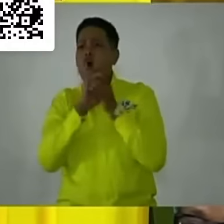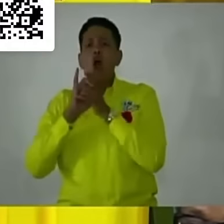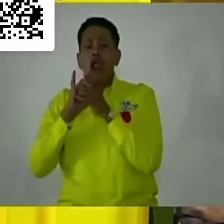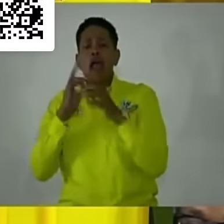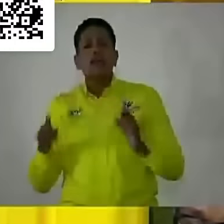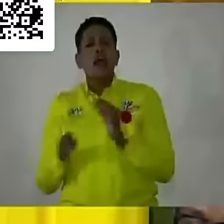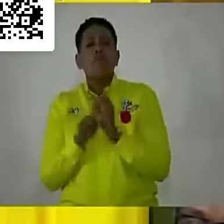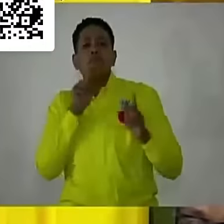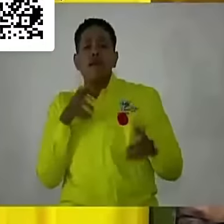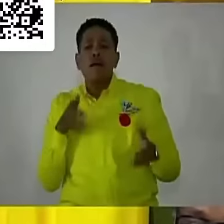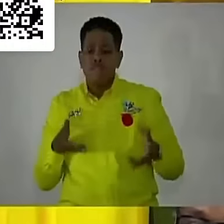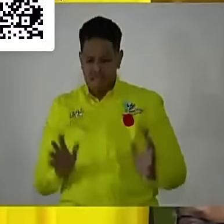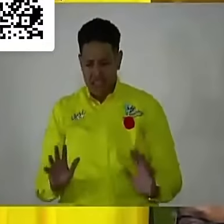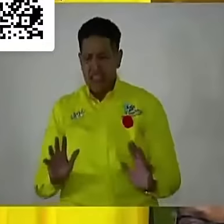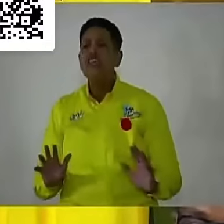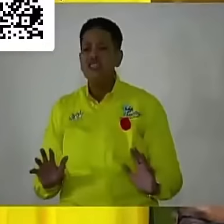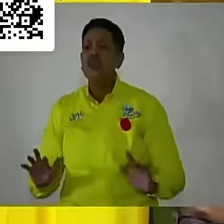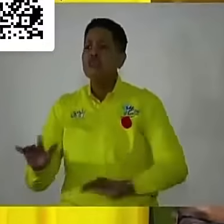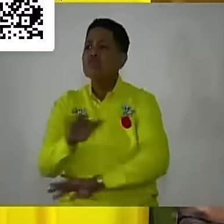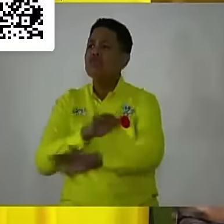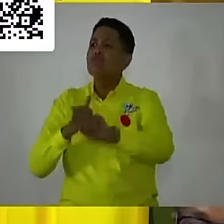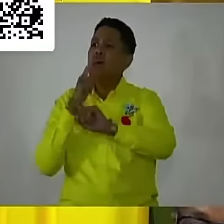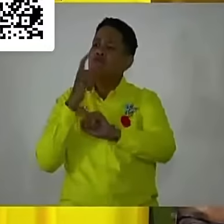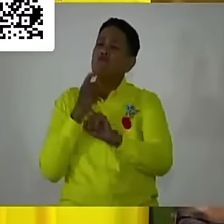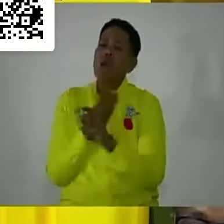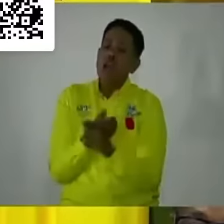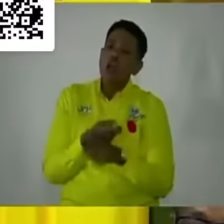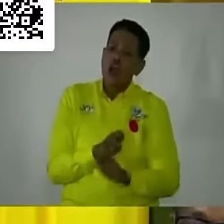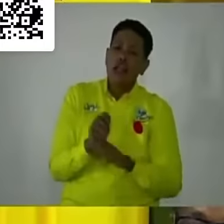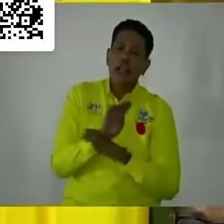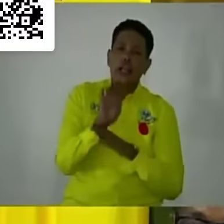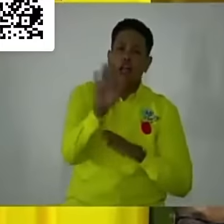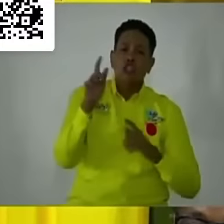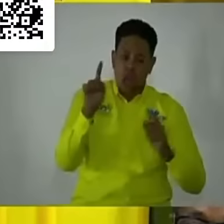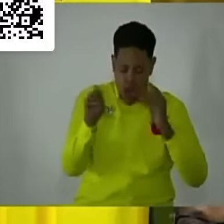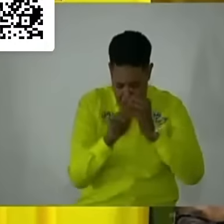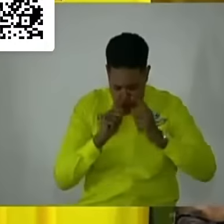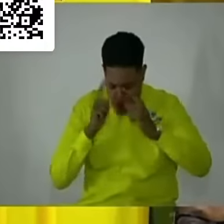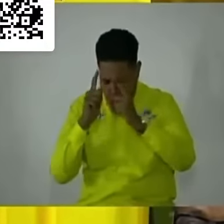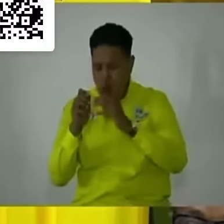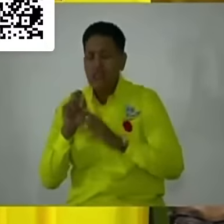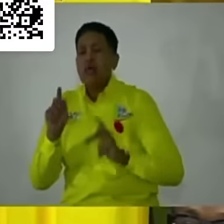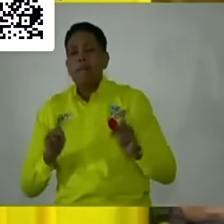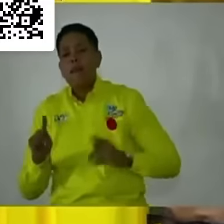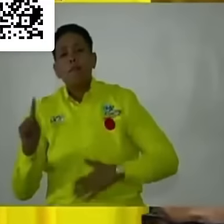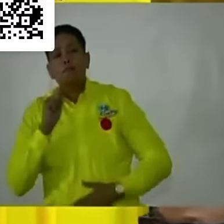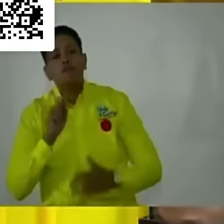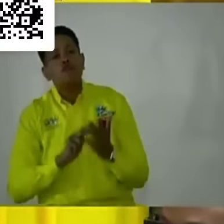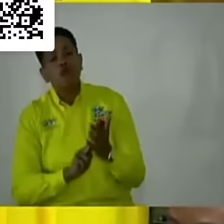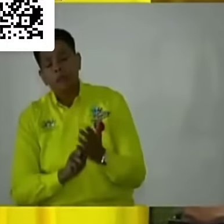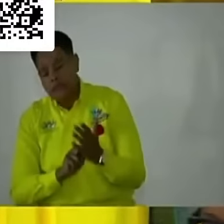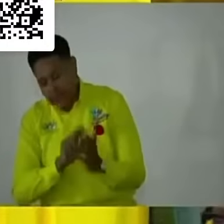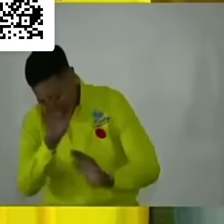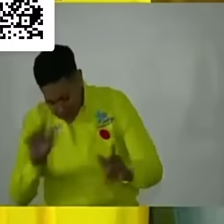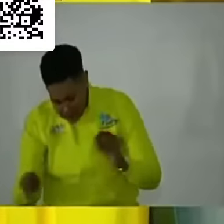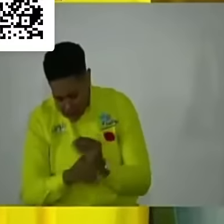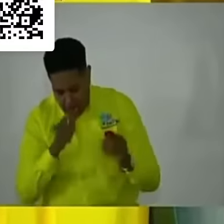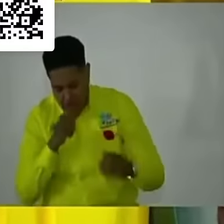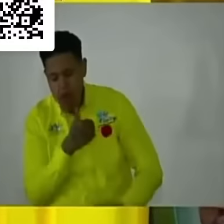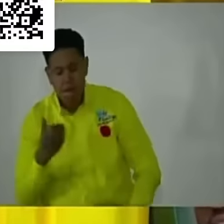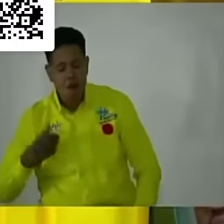and facilitation of the bauxite industry towards the people's representatives as member